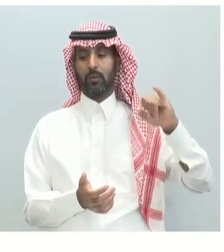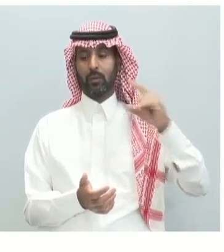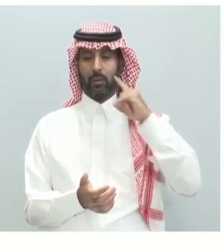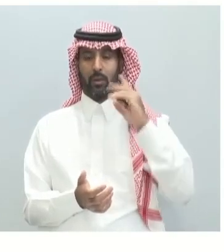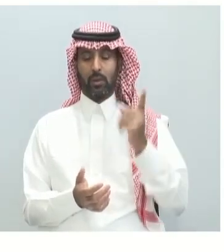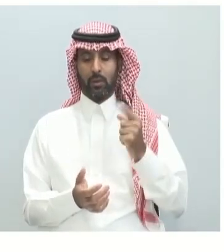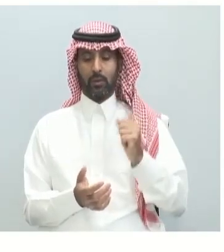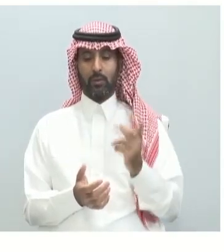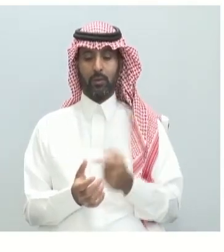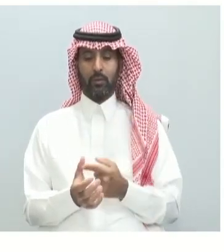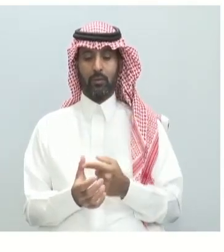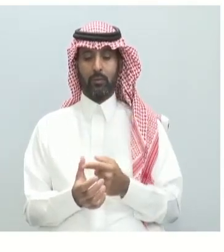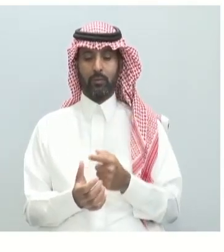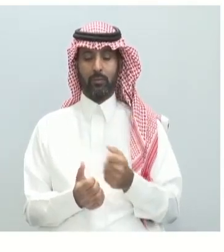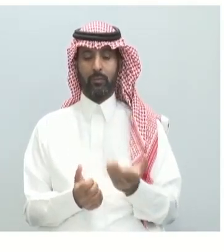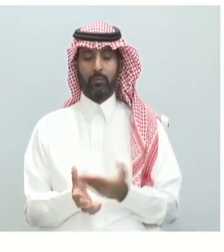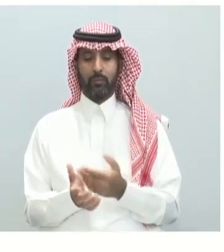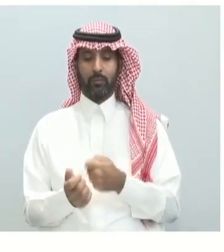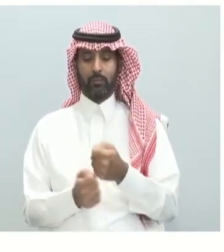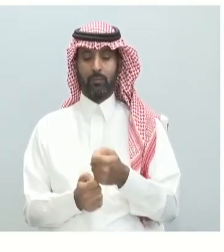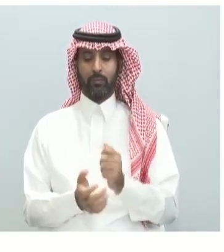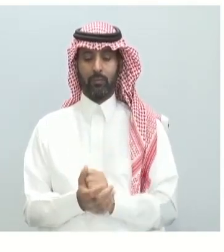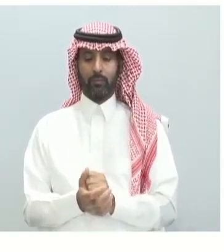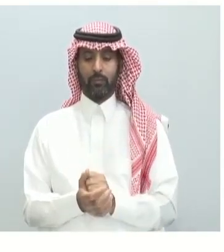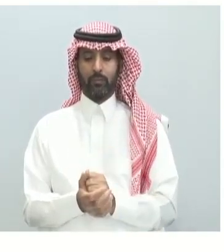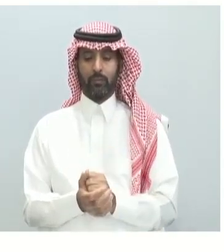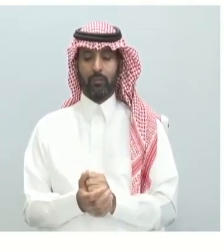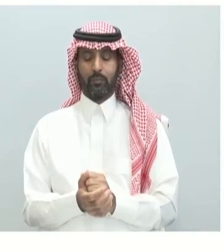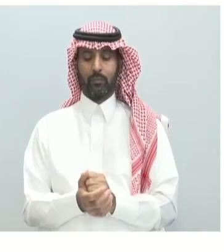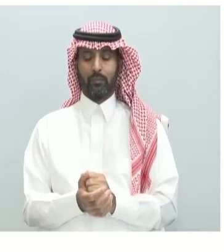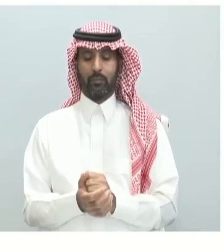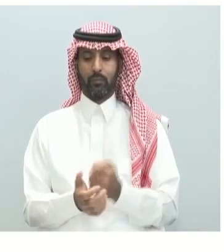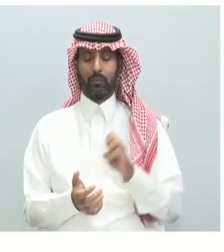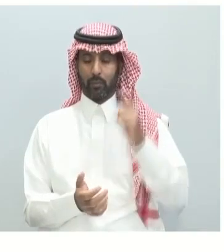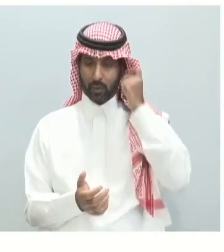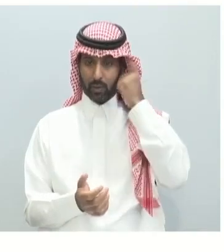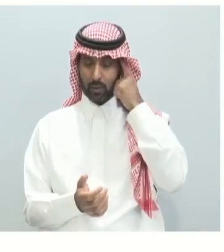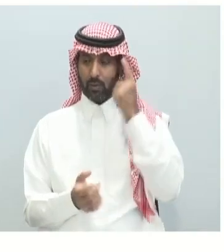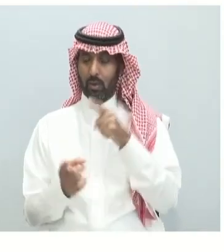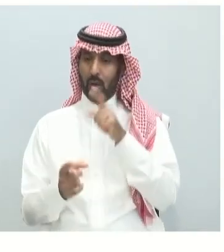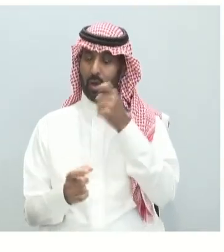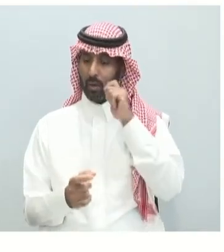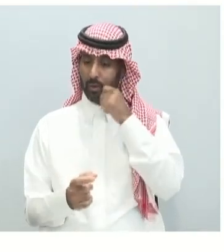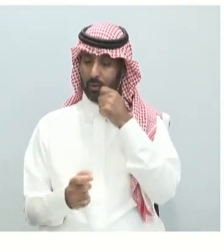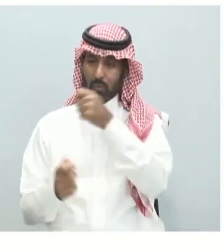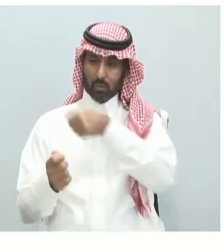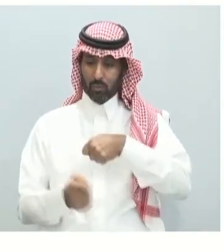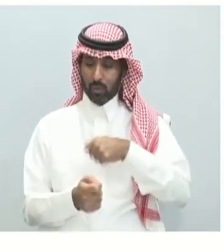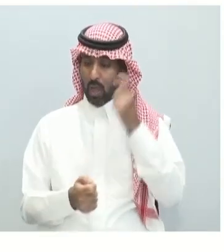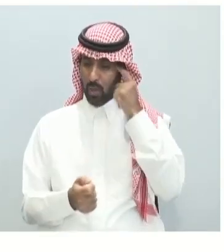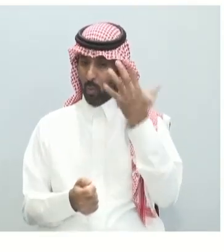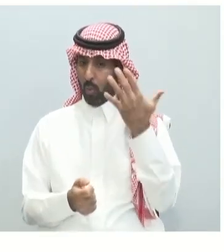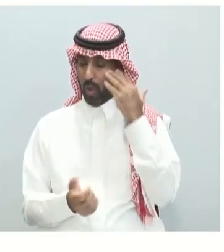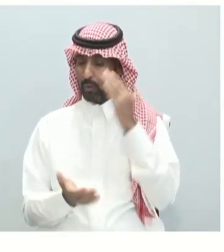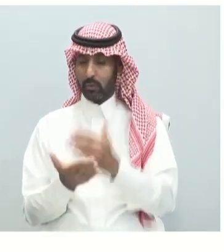consumers is that they get to what? A, know each other, B, learn about new vegetables and